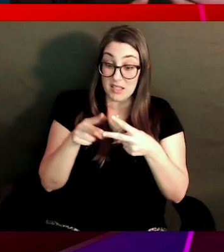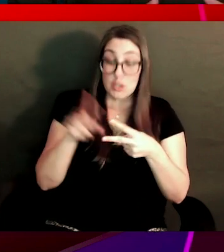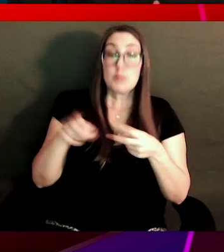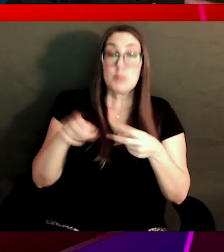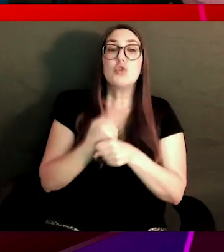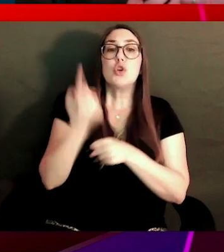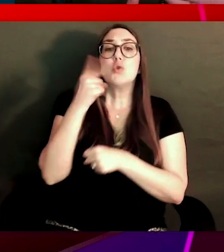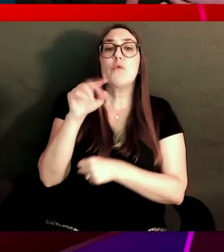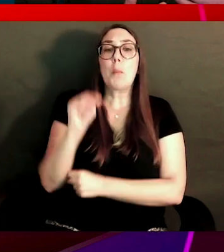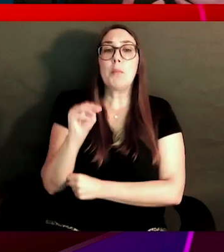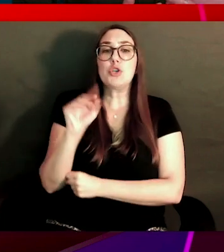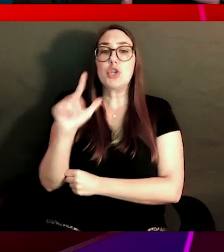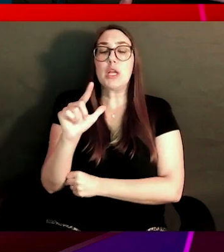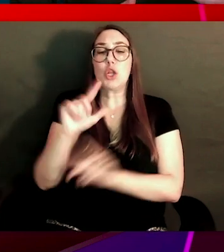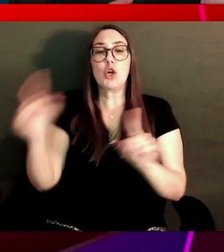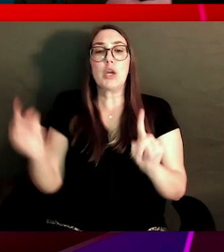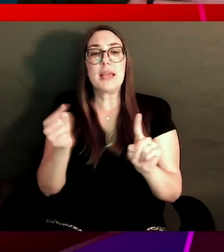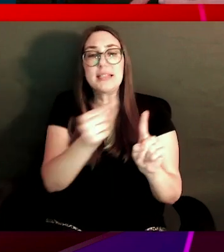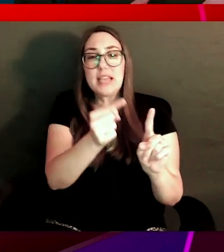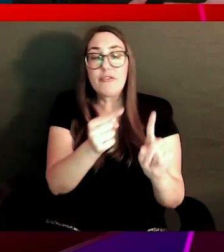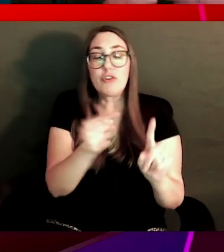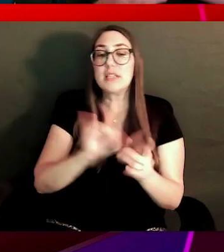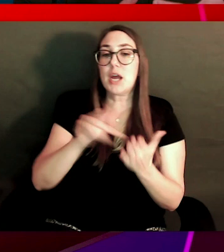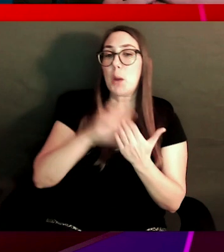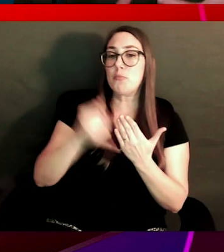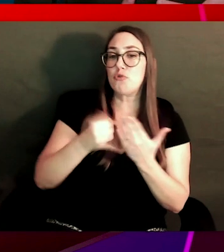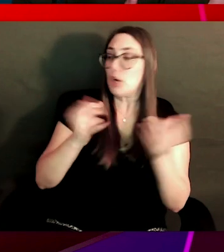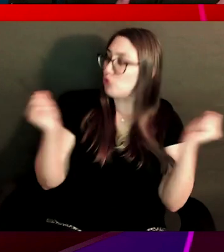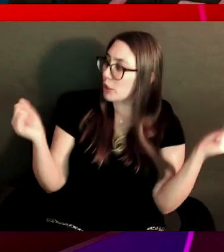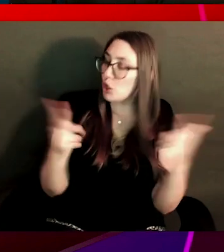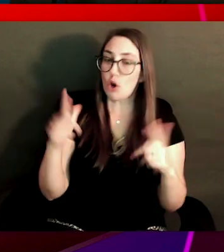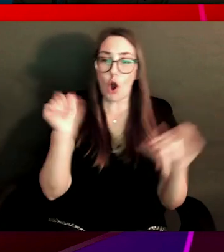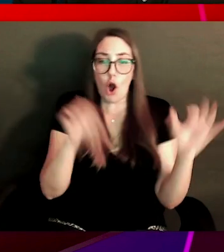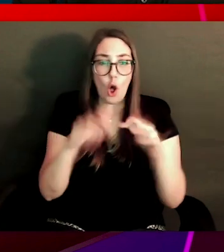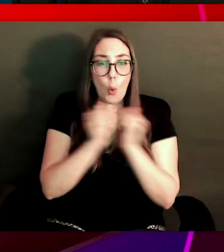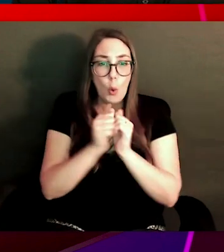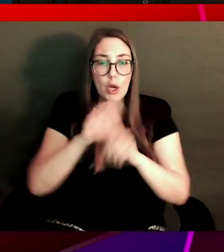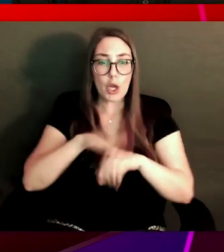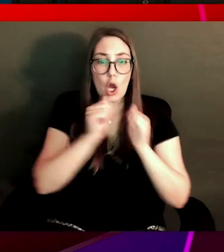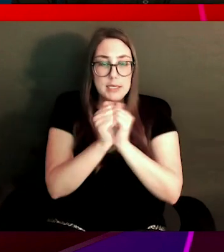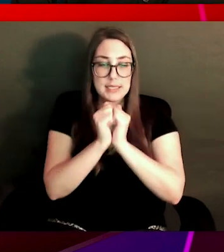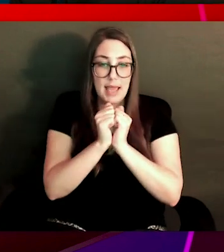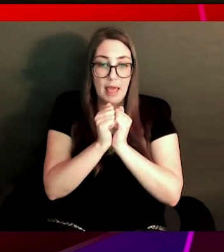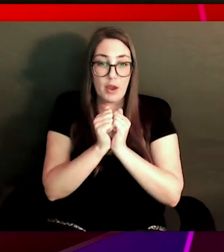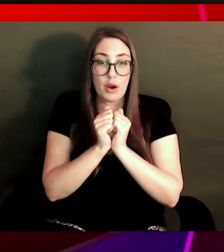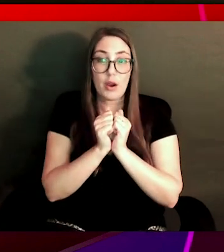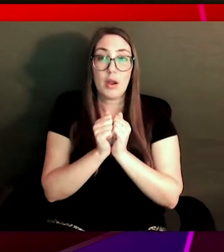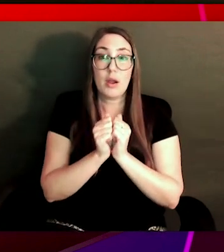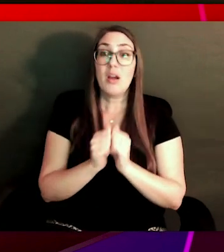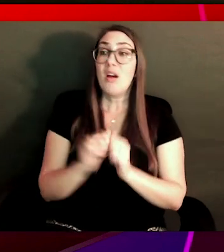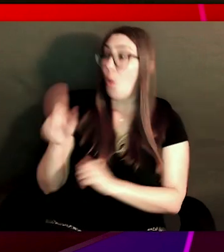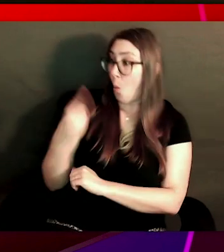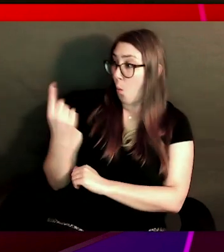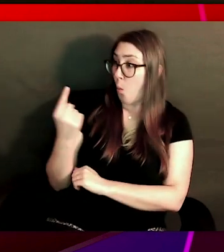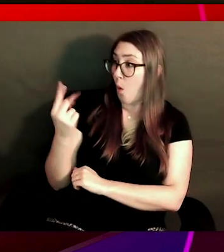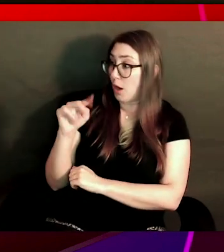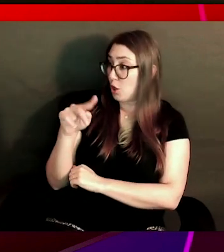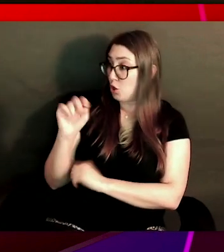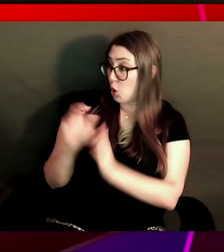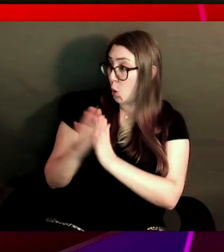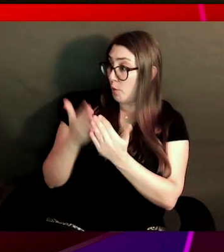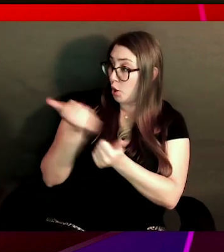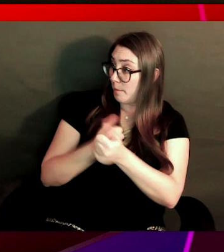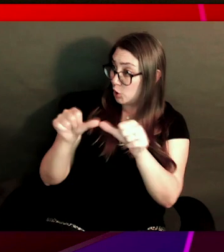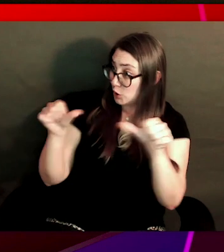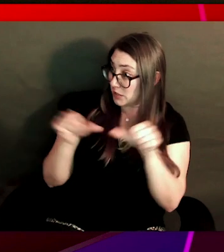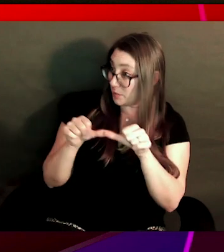can think of them as kind of a project that you're all collaborating on at the same time. Would there be one notebook per space? Yeah, so you'll actually have the ability to,